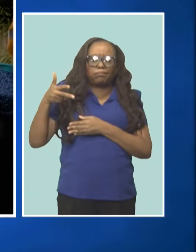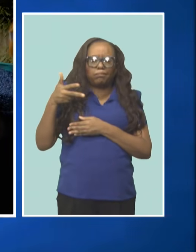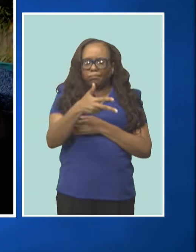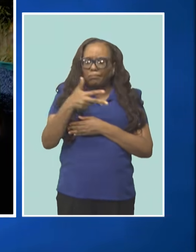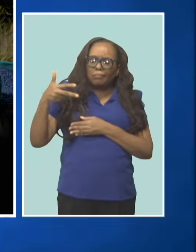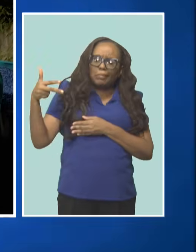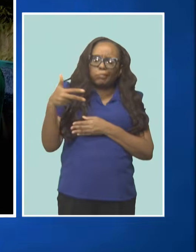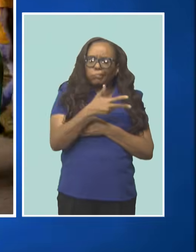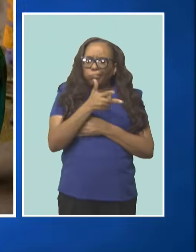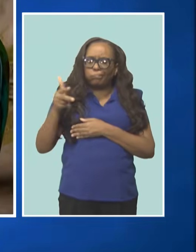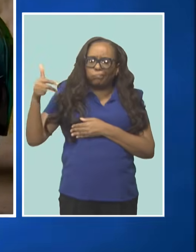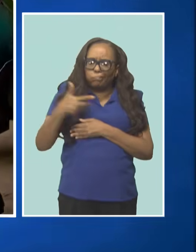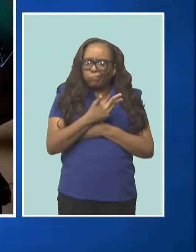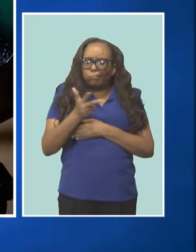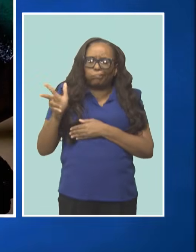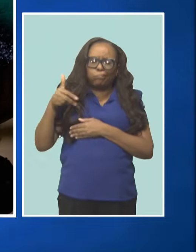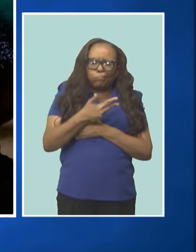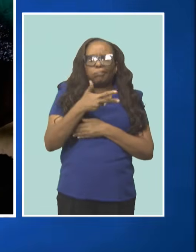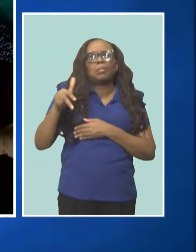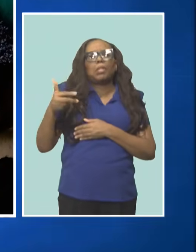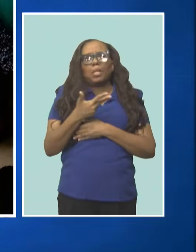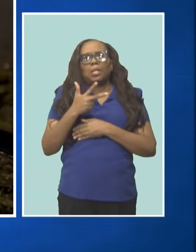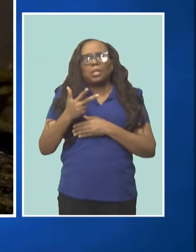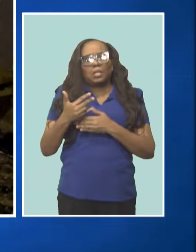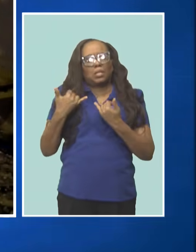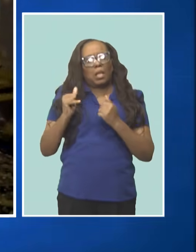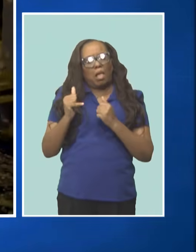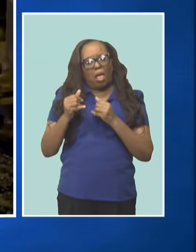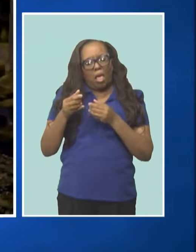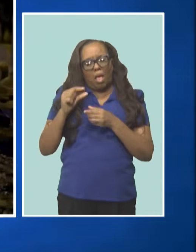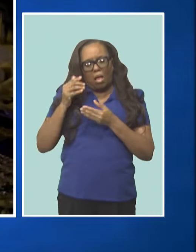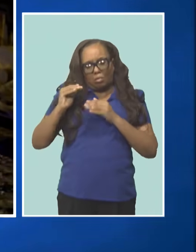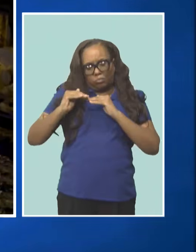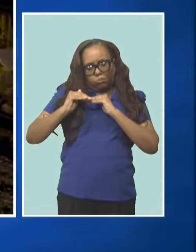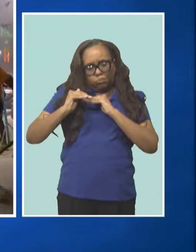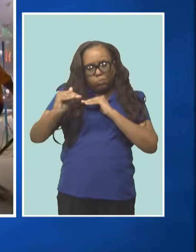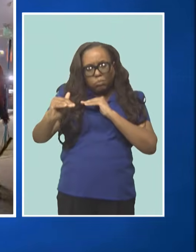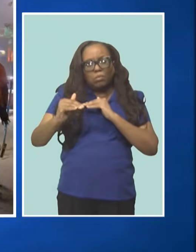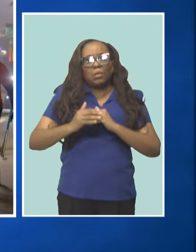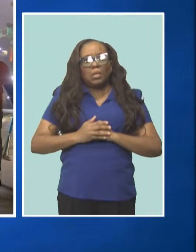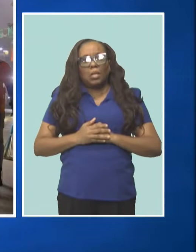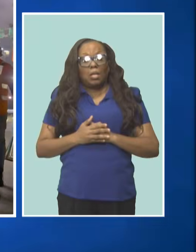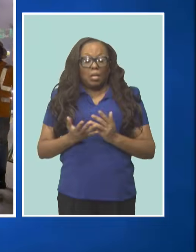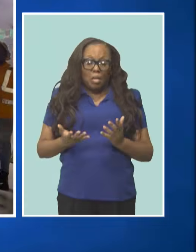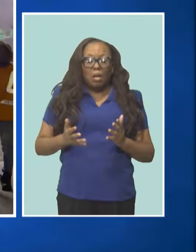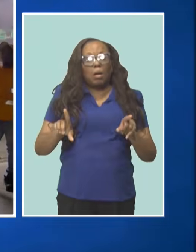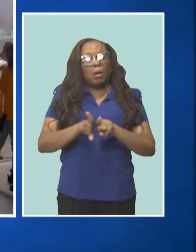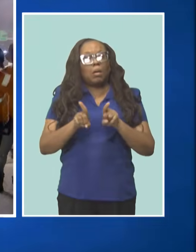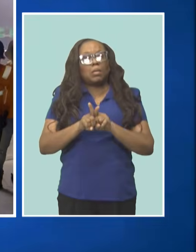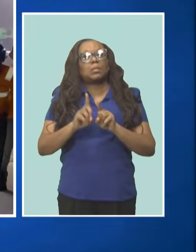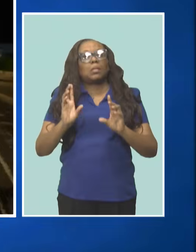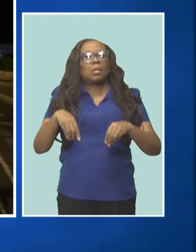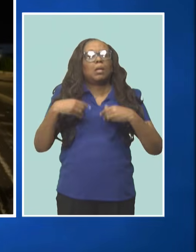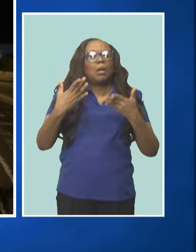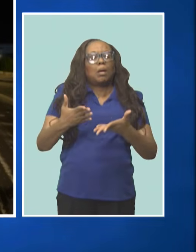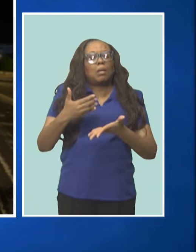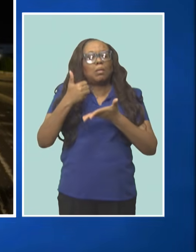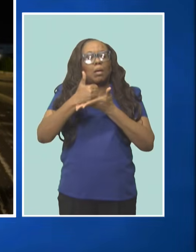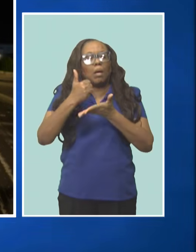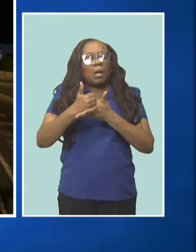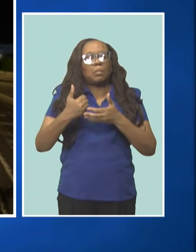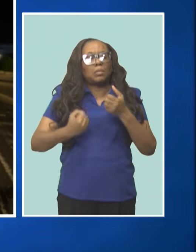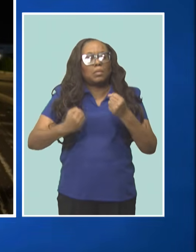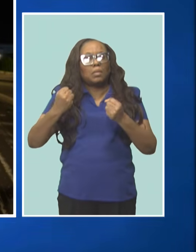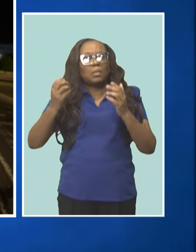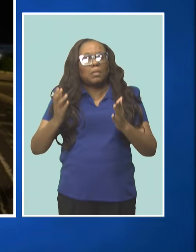And what it also gives the traction is that, given the higher speeds seen on the highway, it offers assistance to drivers who would need to